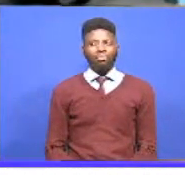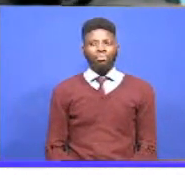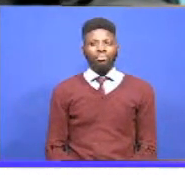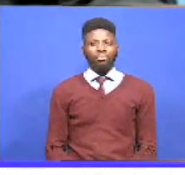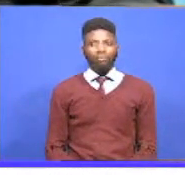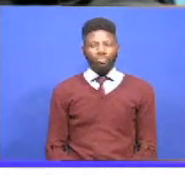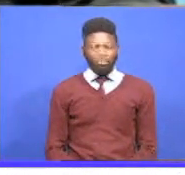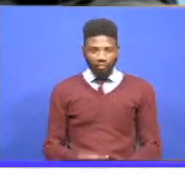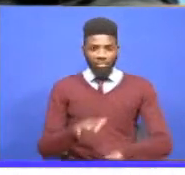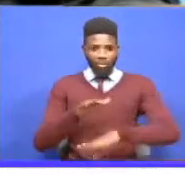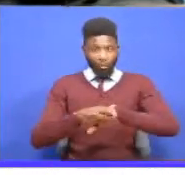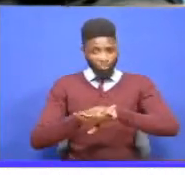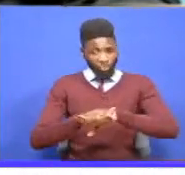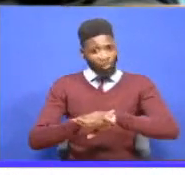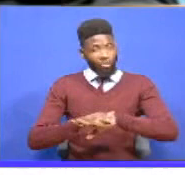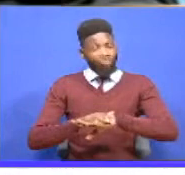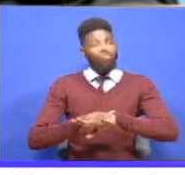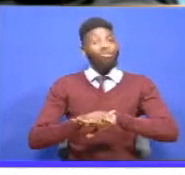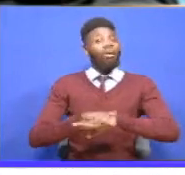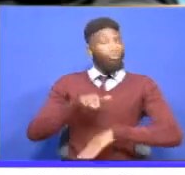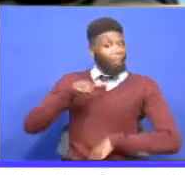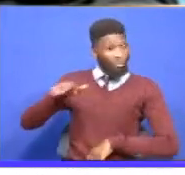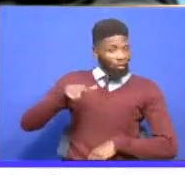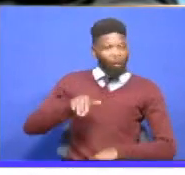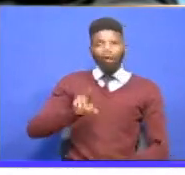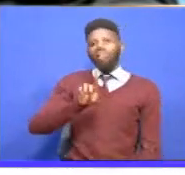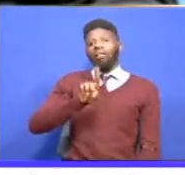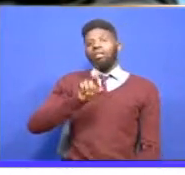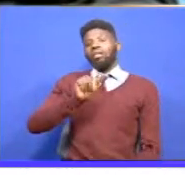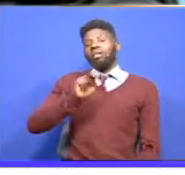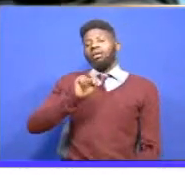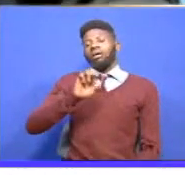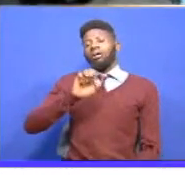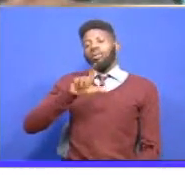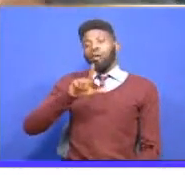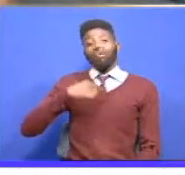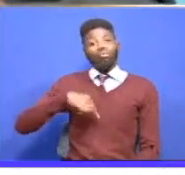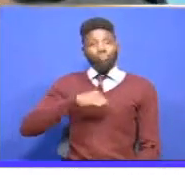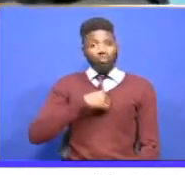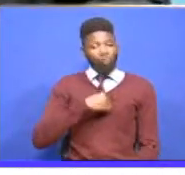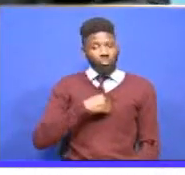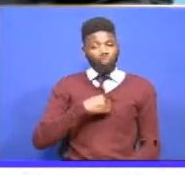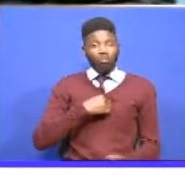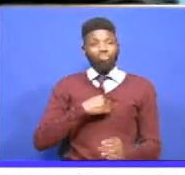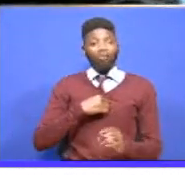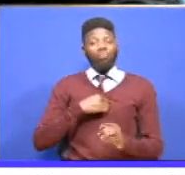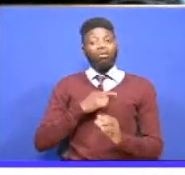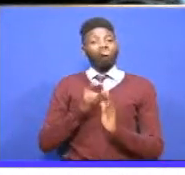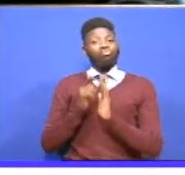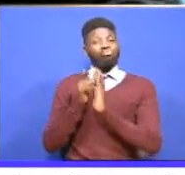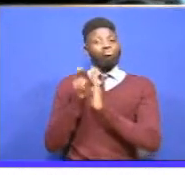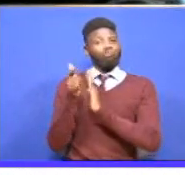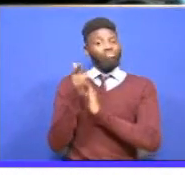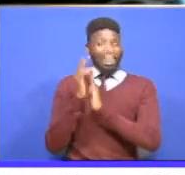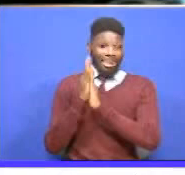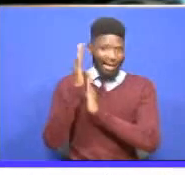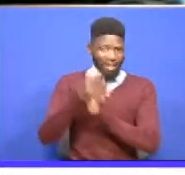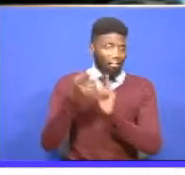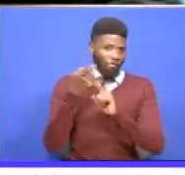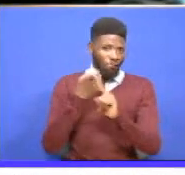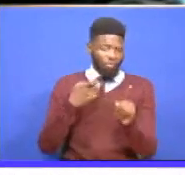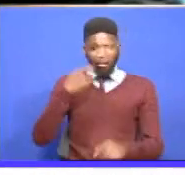Very good morning to you, Daniel Wahome. We are live at the Kitui County Assembly. This is the place